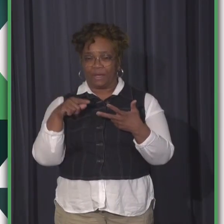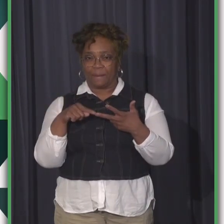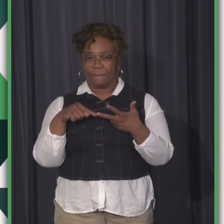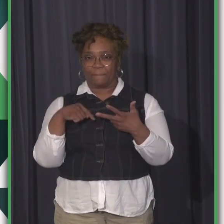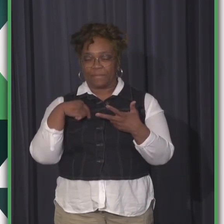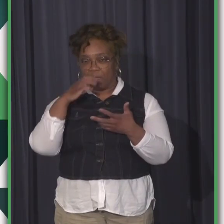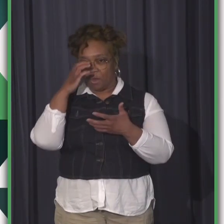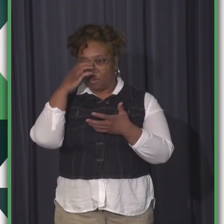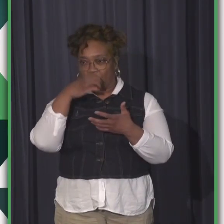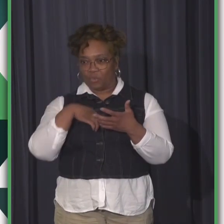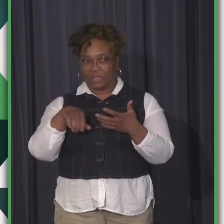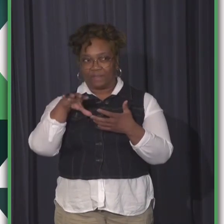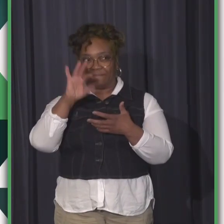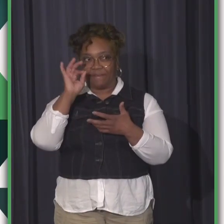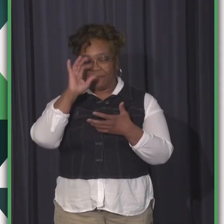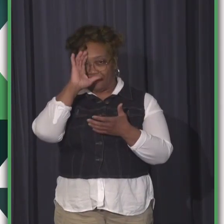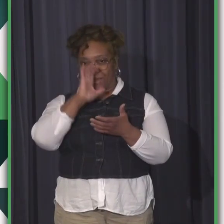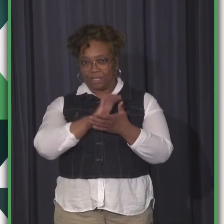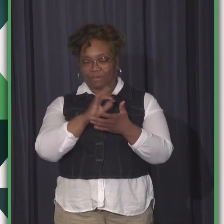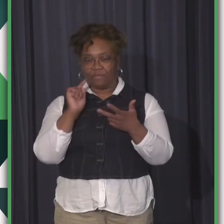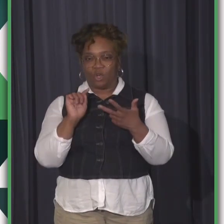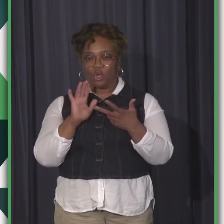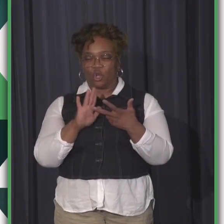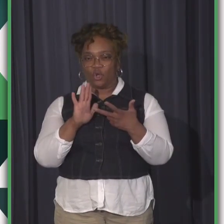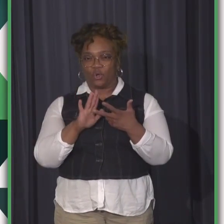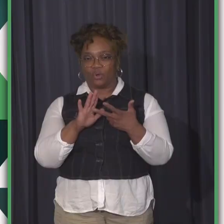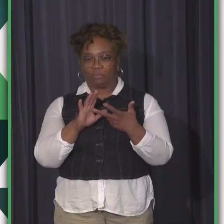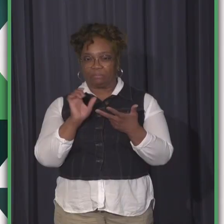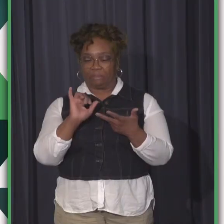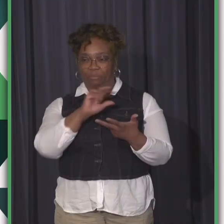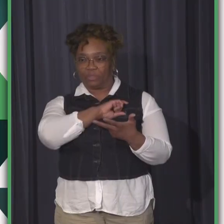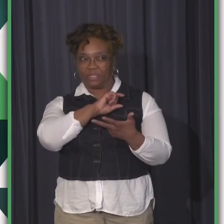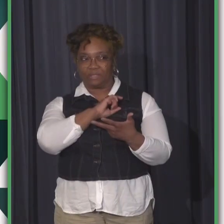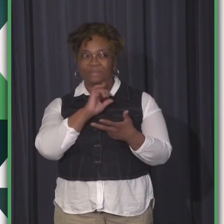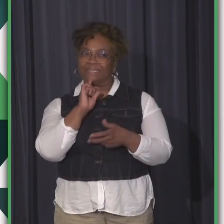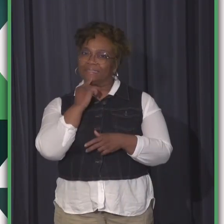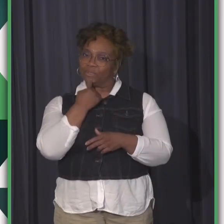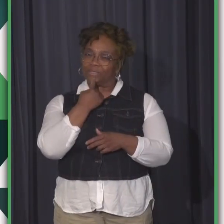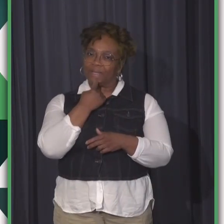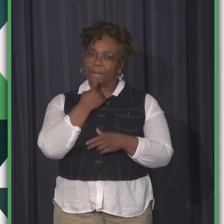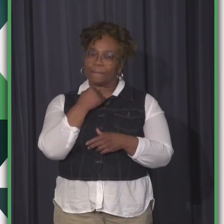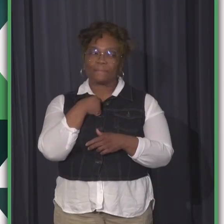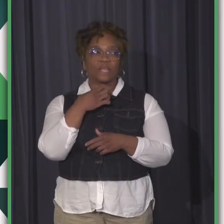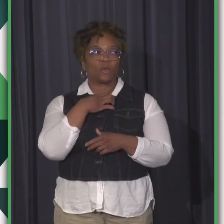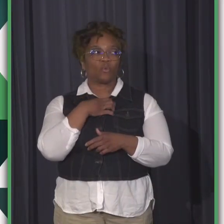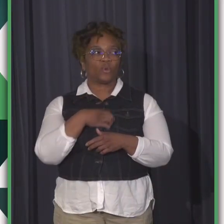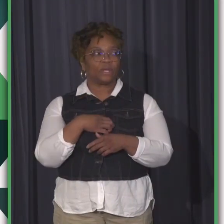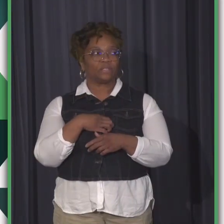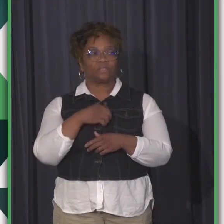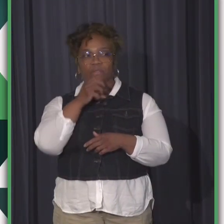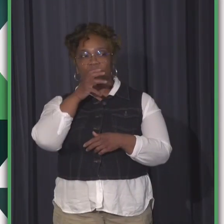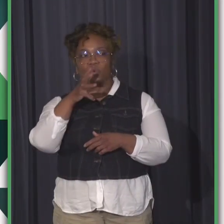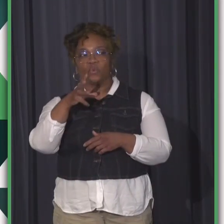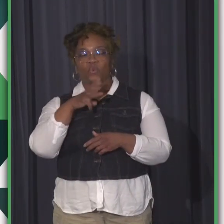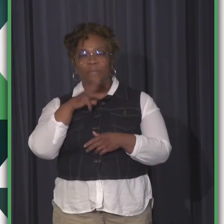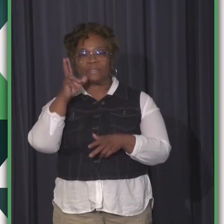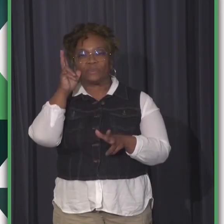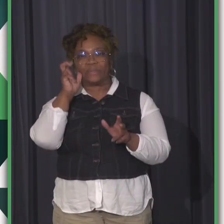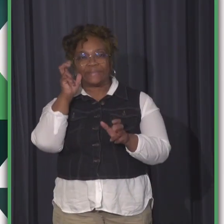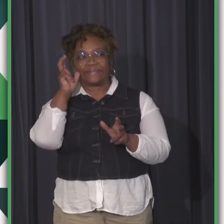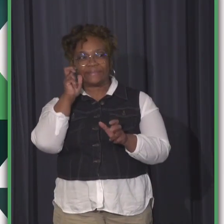husband for her, though. That would give me a policeman. But anyway, seriously speaking, I wish that the women would